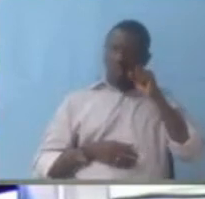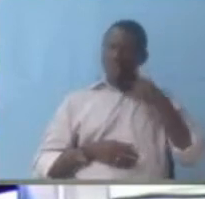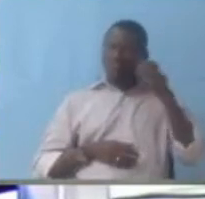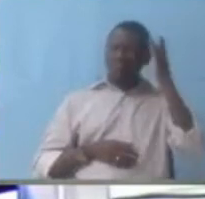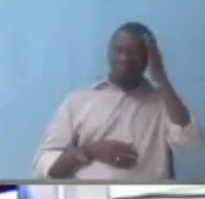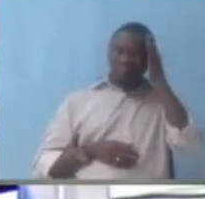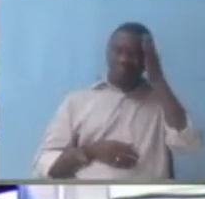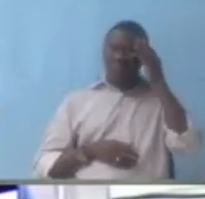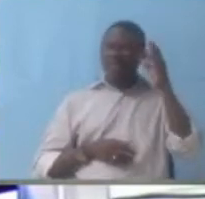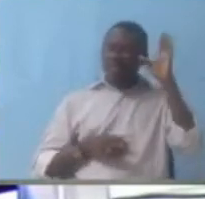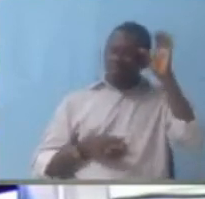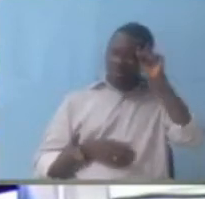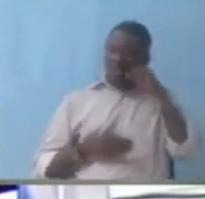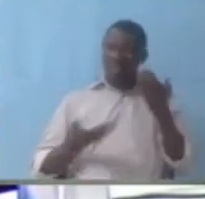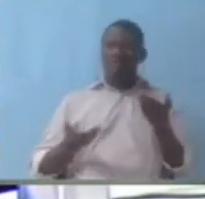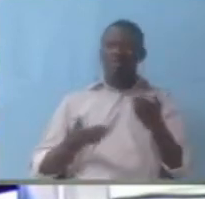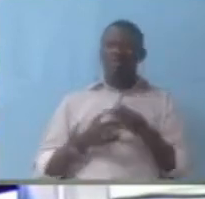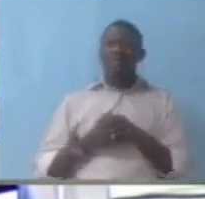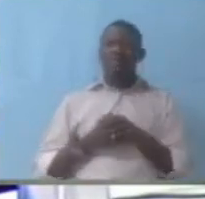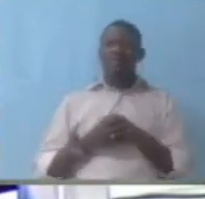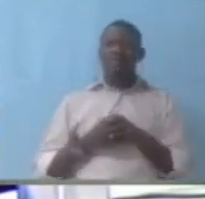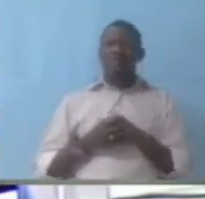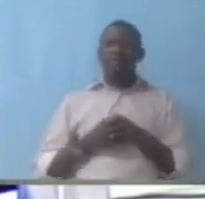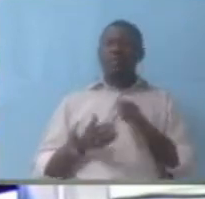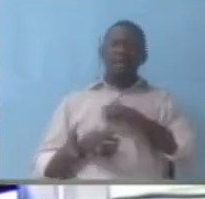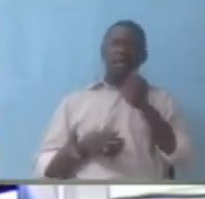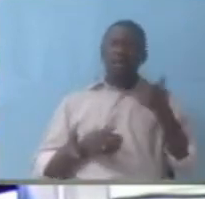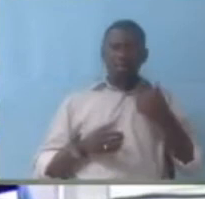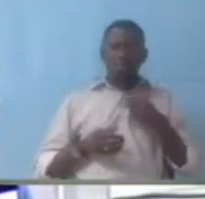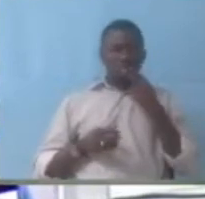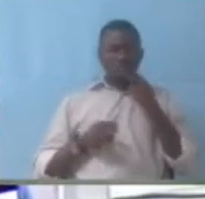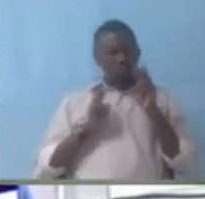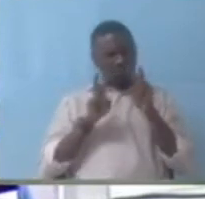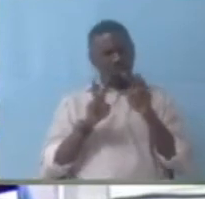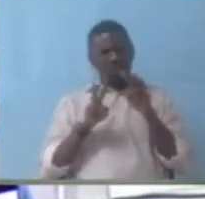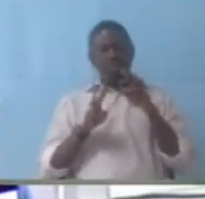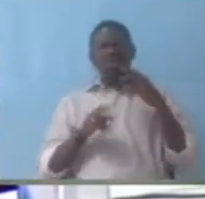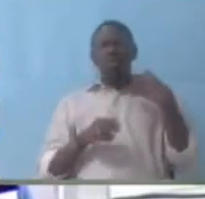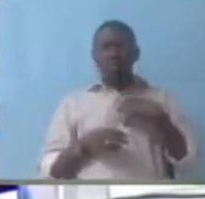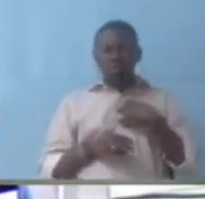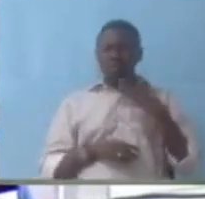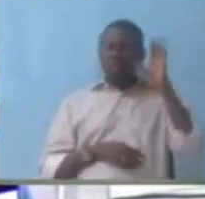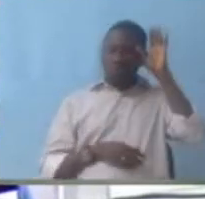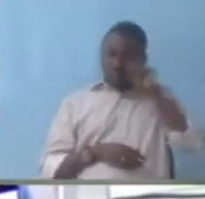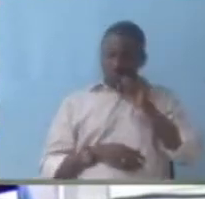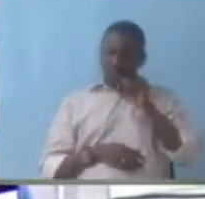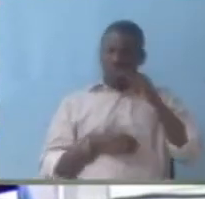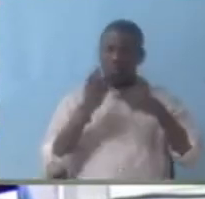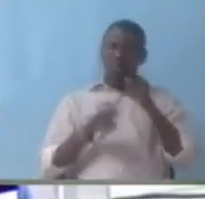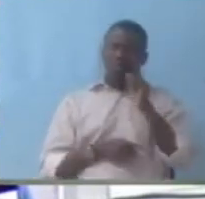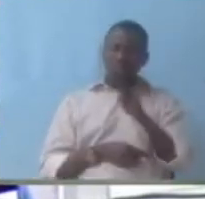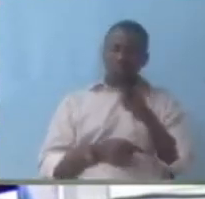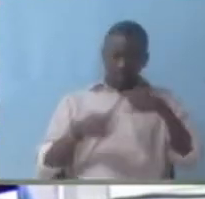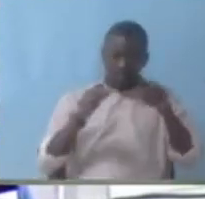nek wo ko le ka fu no ma ka ji. As well. Anu fana ni mol min be ji be ro fana. Really would like to understand that. Ba le fle ko fana ko